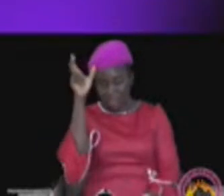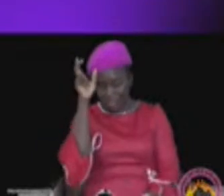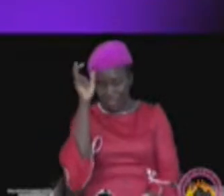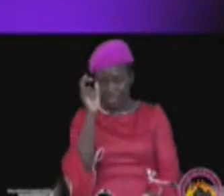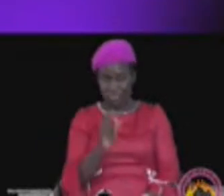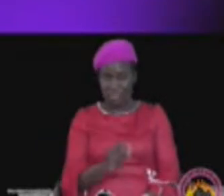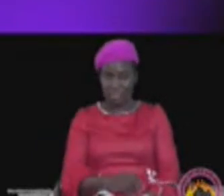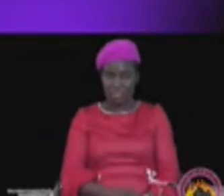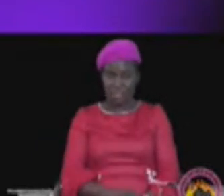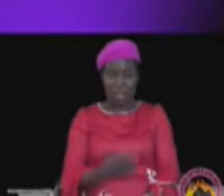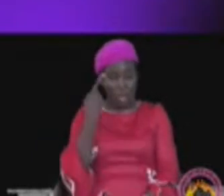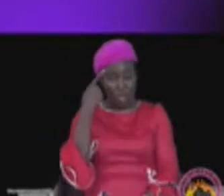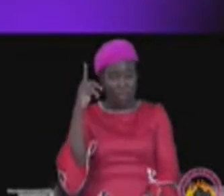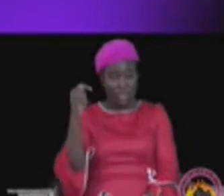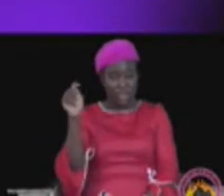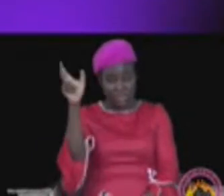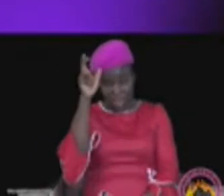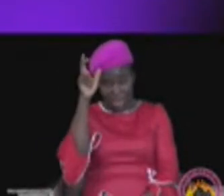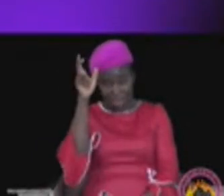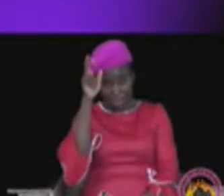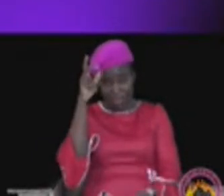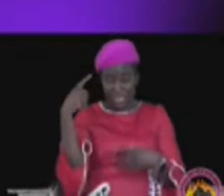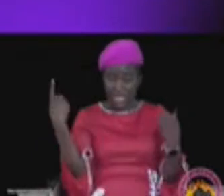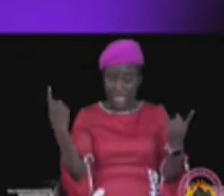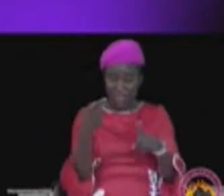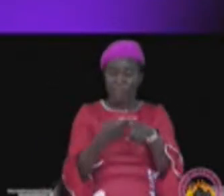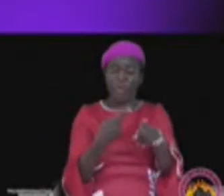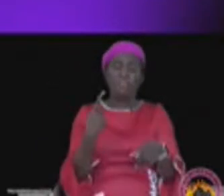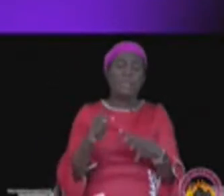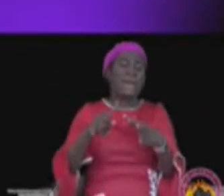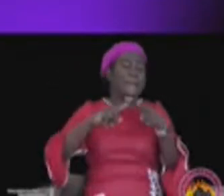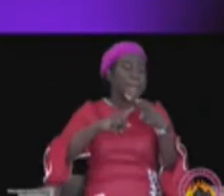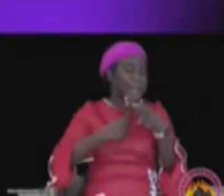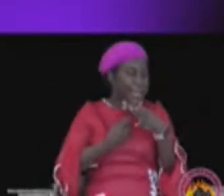the devil sinned from the